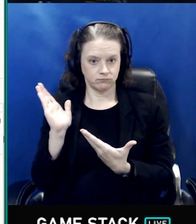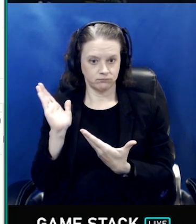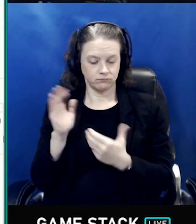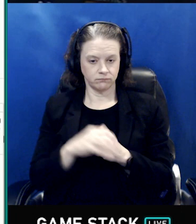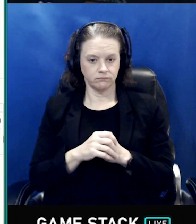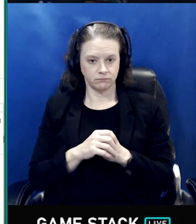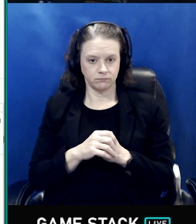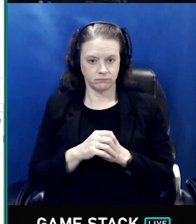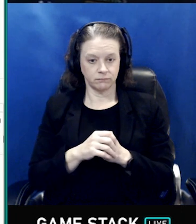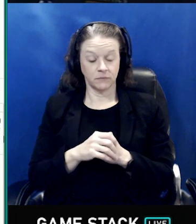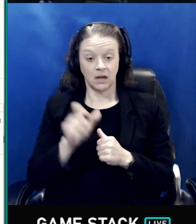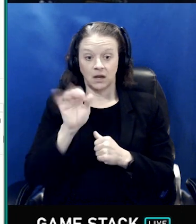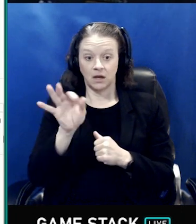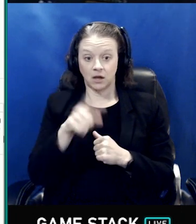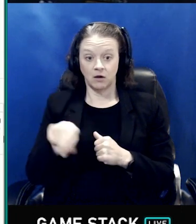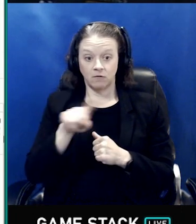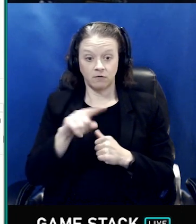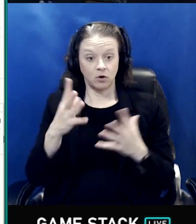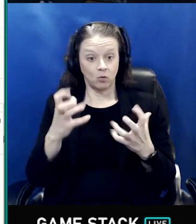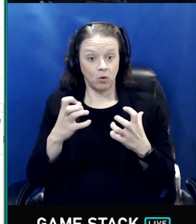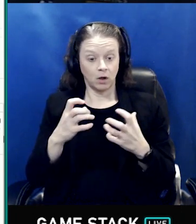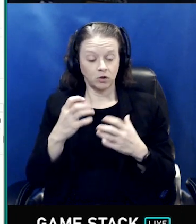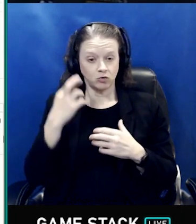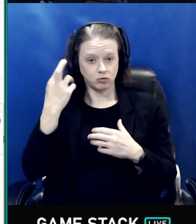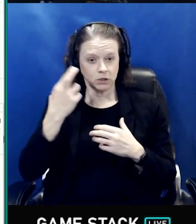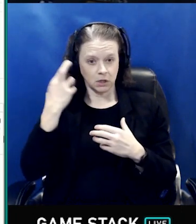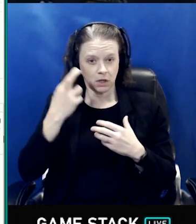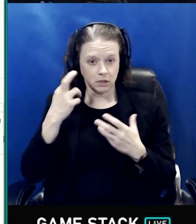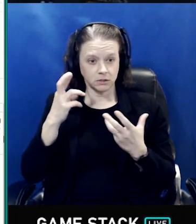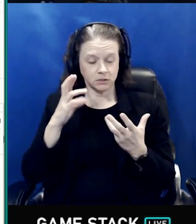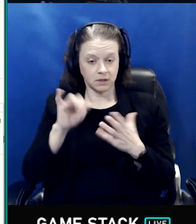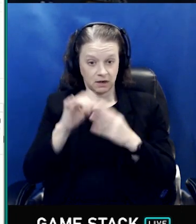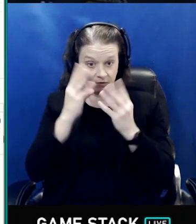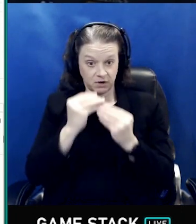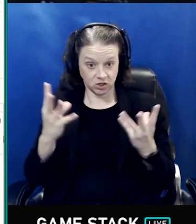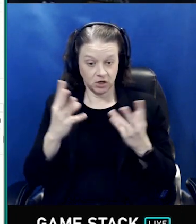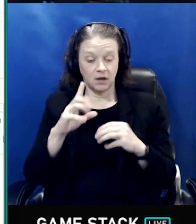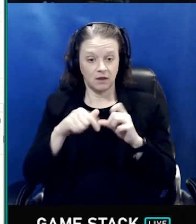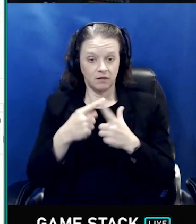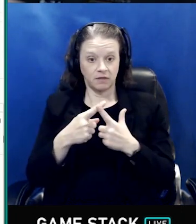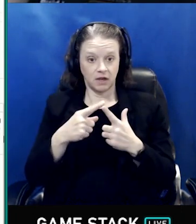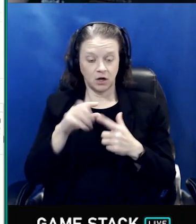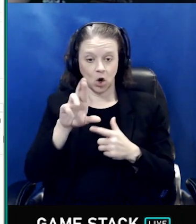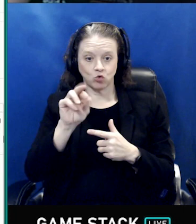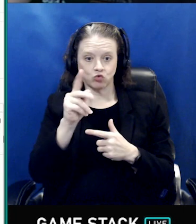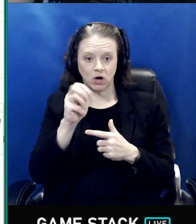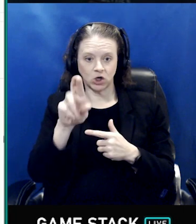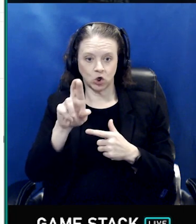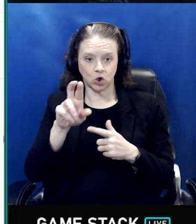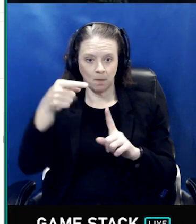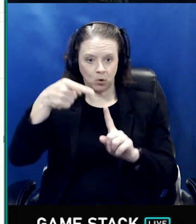And if you want to visualize the result, then render operator can be very helpful.